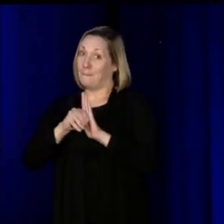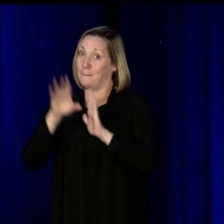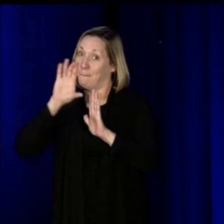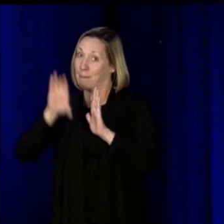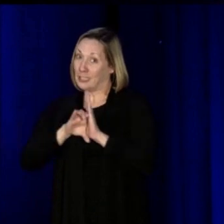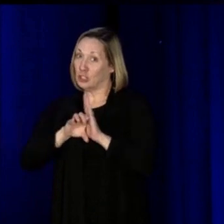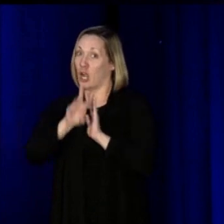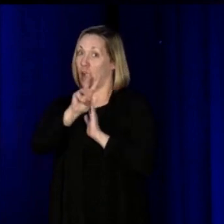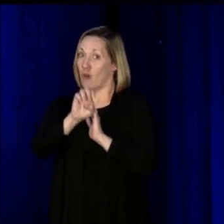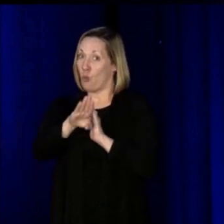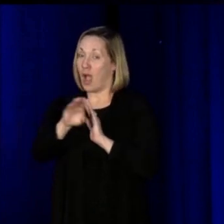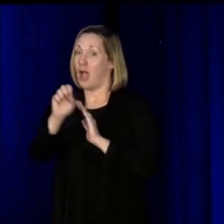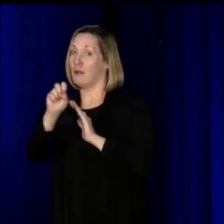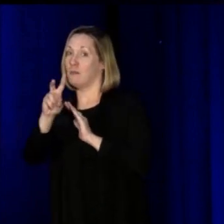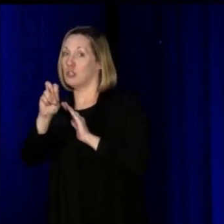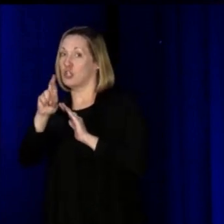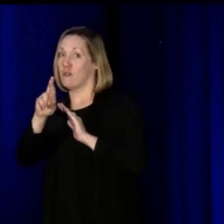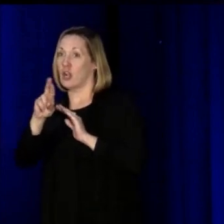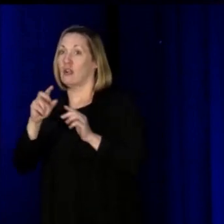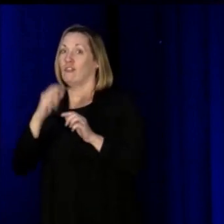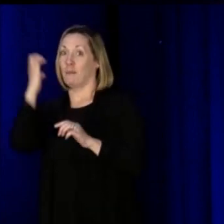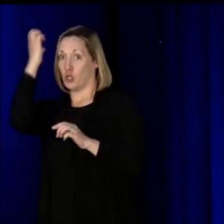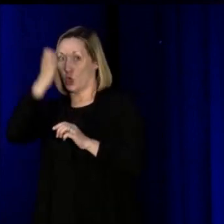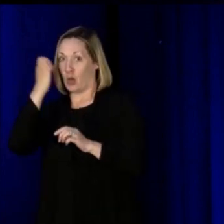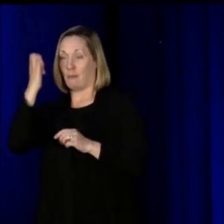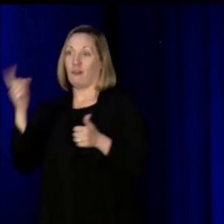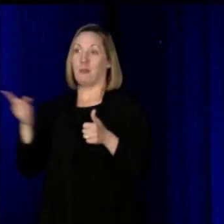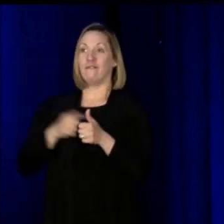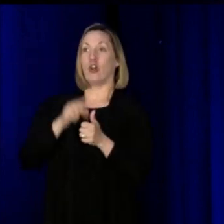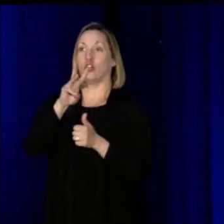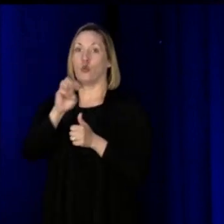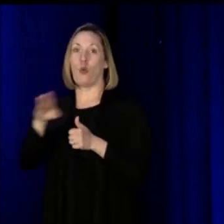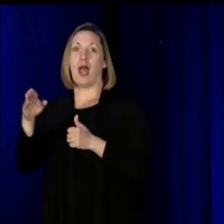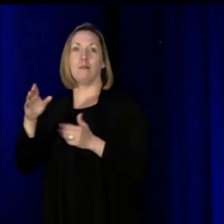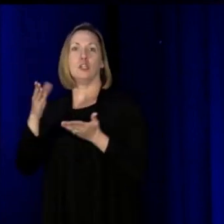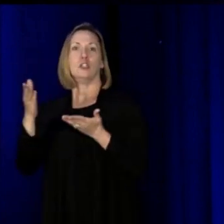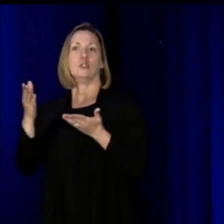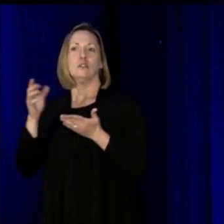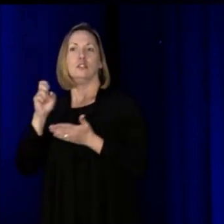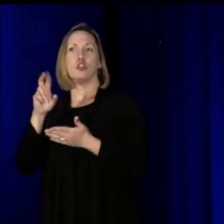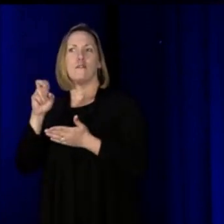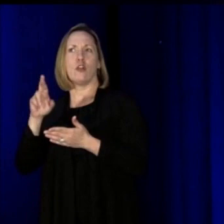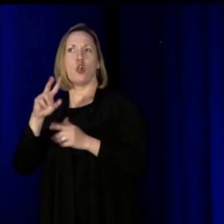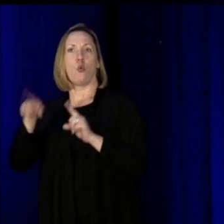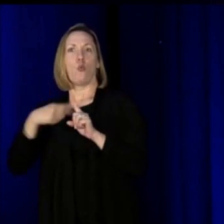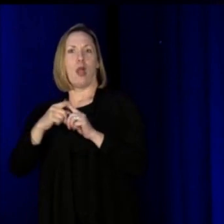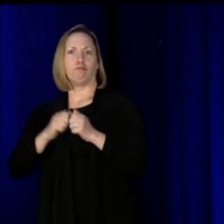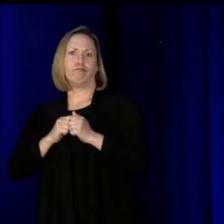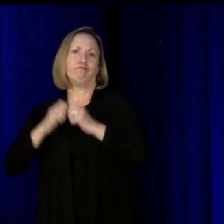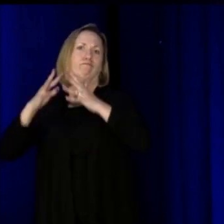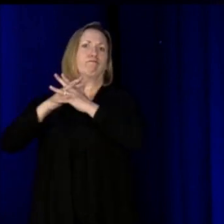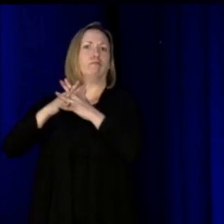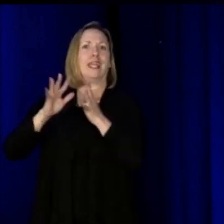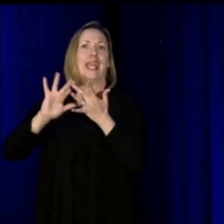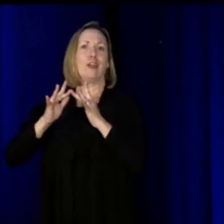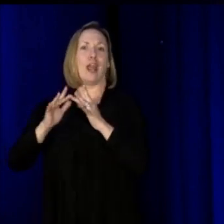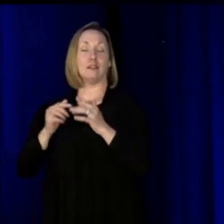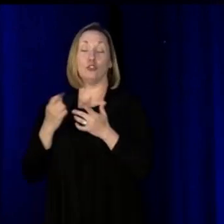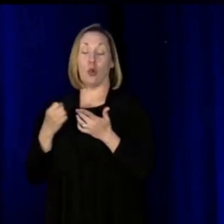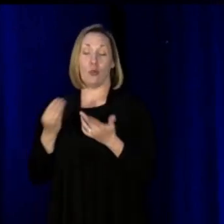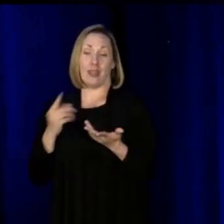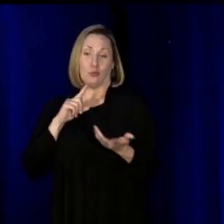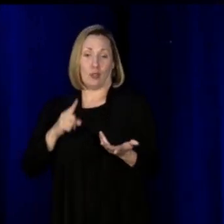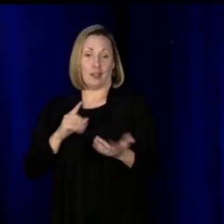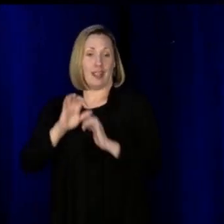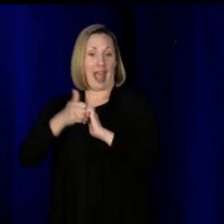server from Europe, from the first web servers that we had when internet was created. And basically, that's